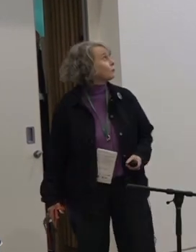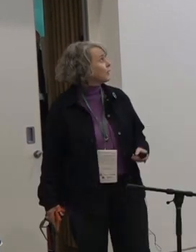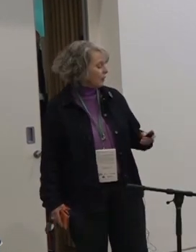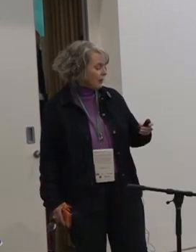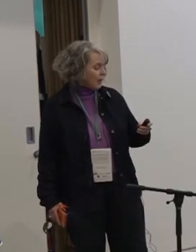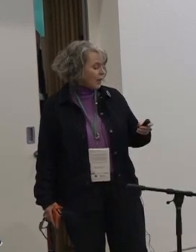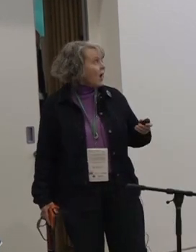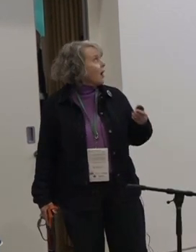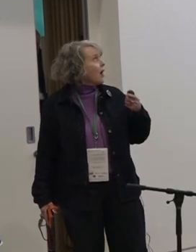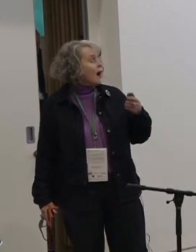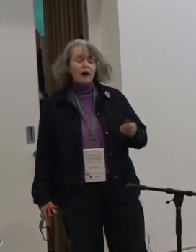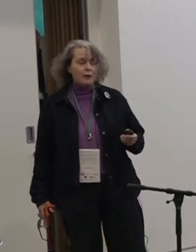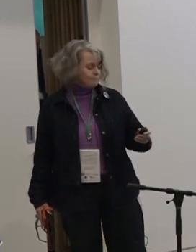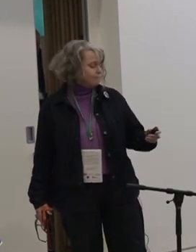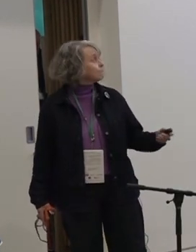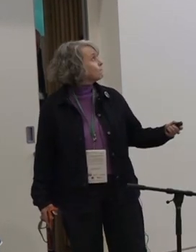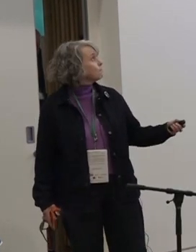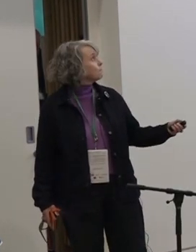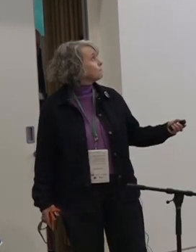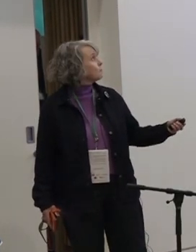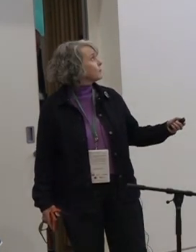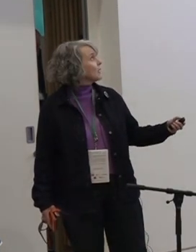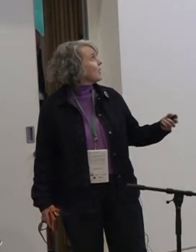wrong. I am